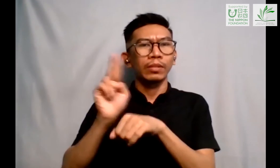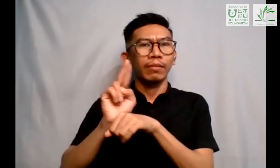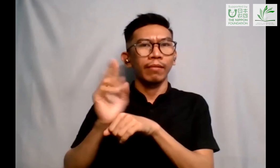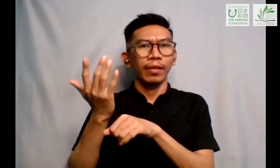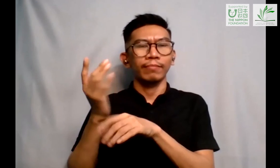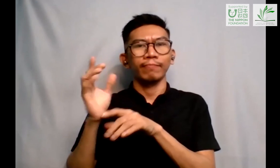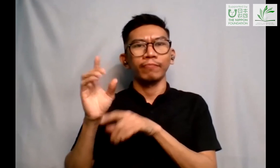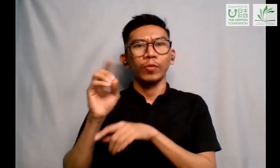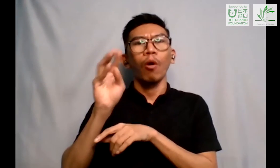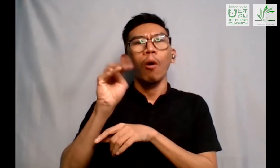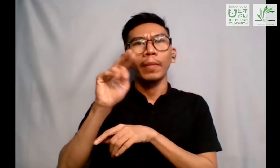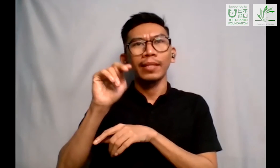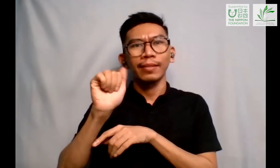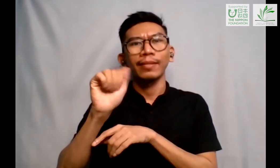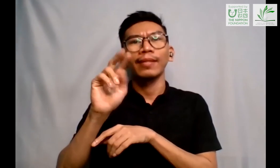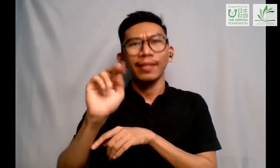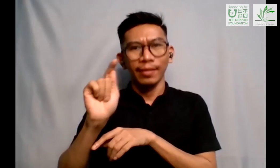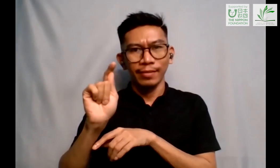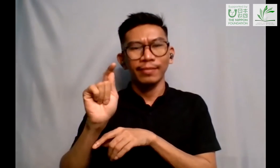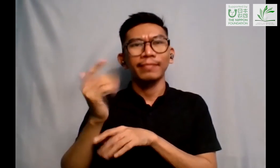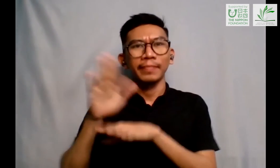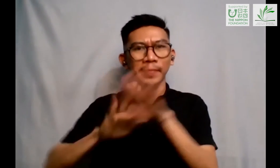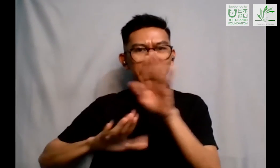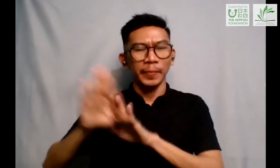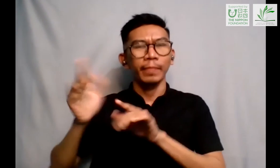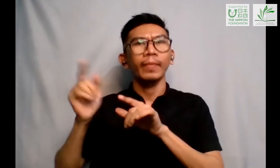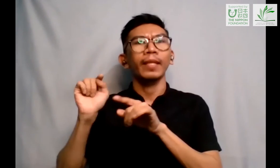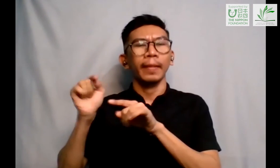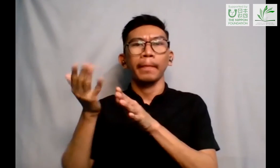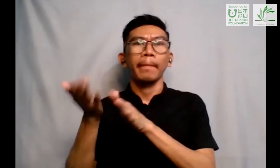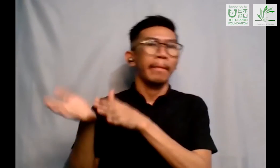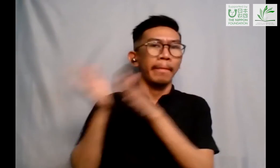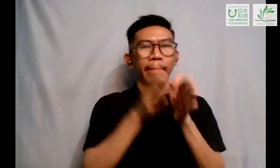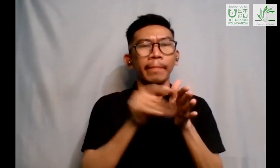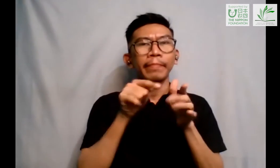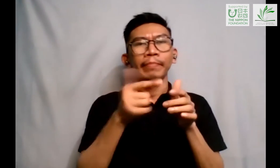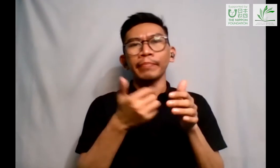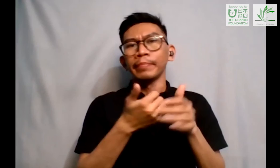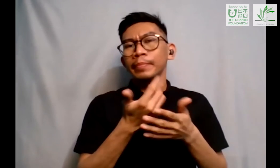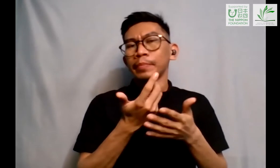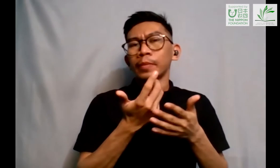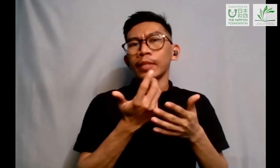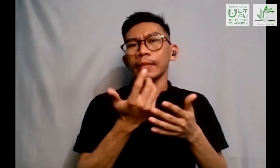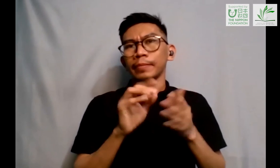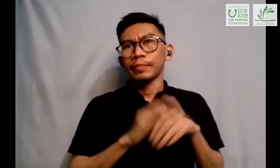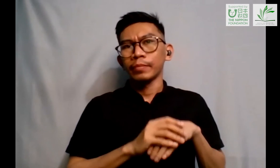Okay. So another thing is that for beginning students,